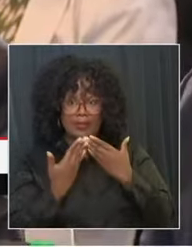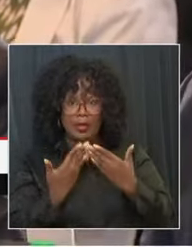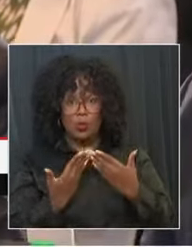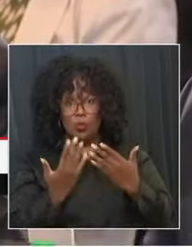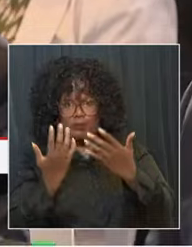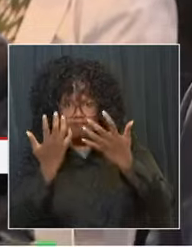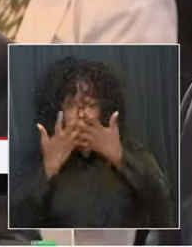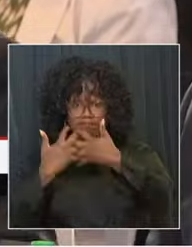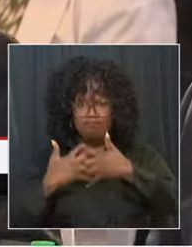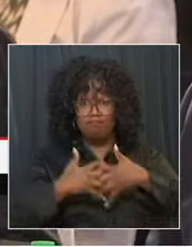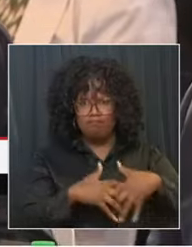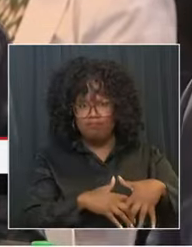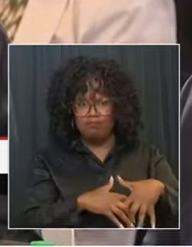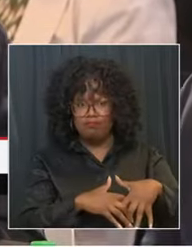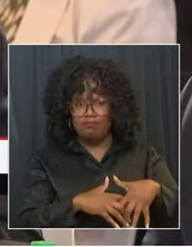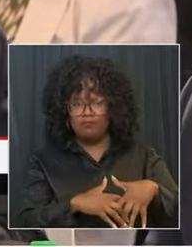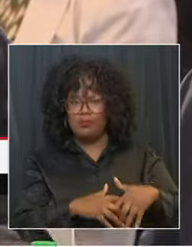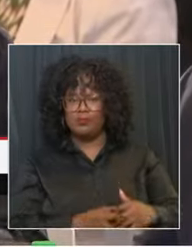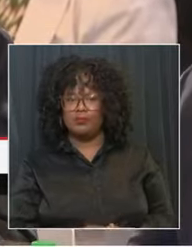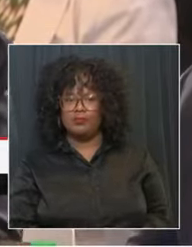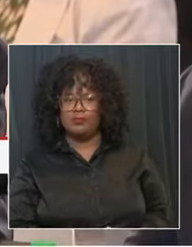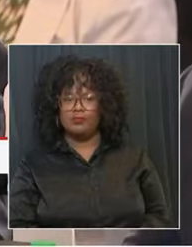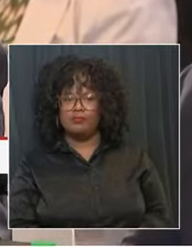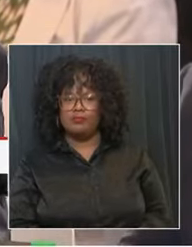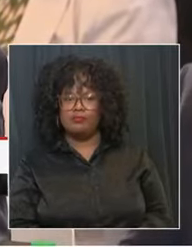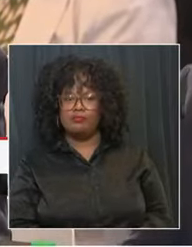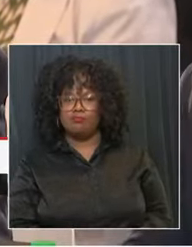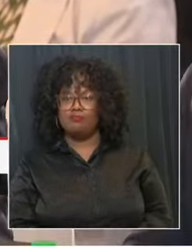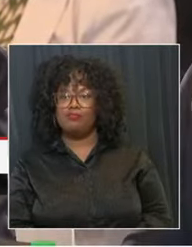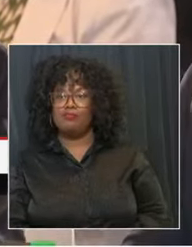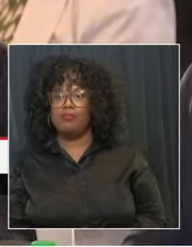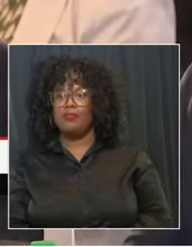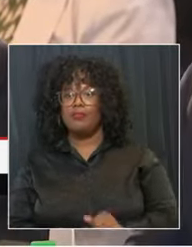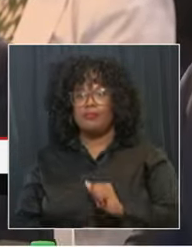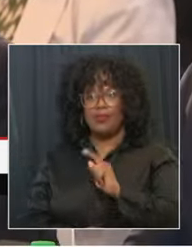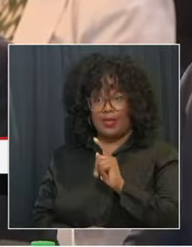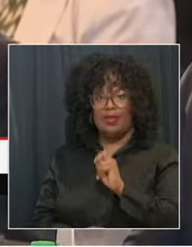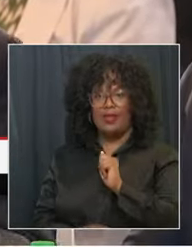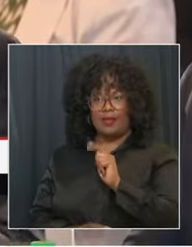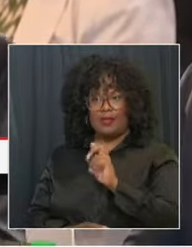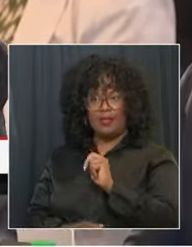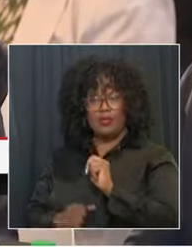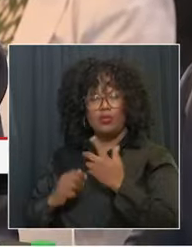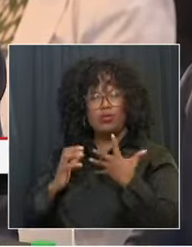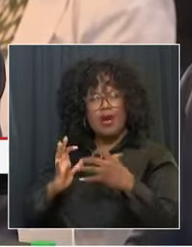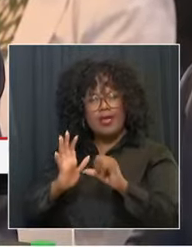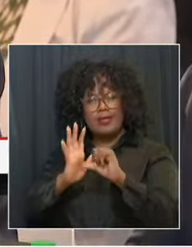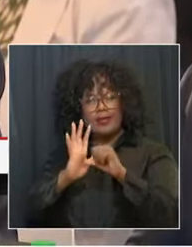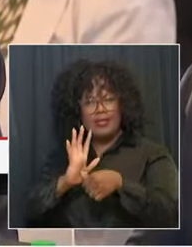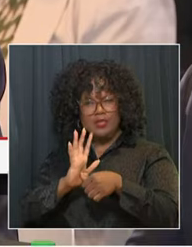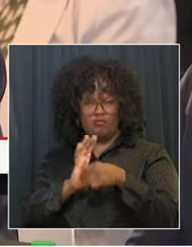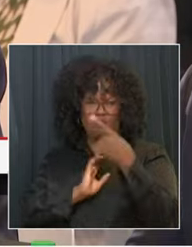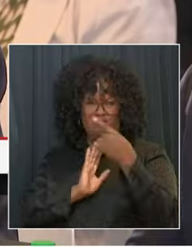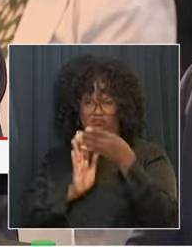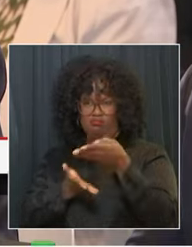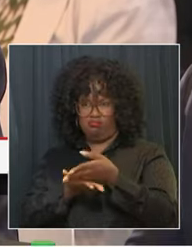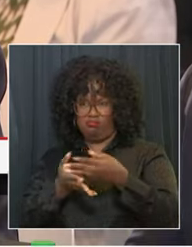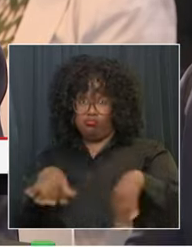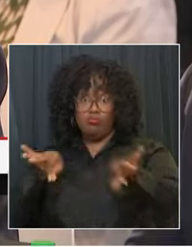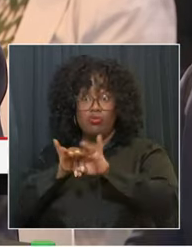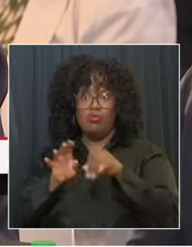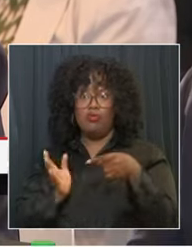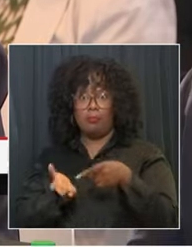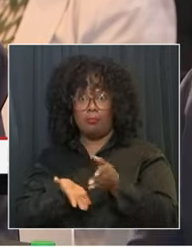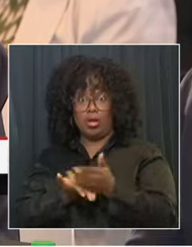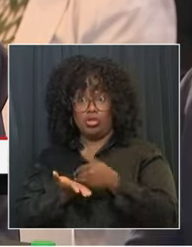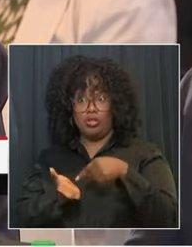Let's see if we can get one as much. There we go. I did want to highlight one element. It's not the biggest item in the budget, but I think it's incredibly important. You identified the funding